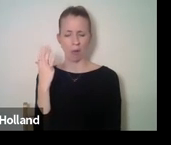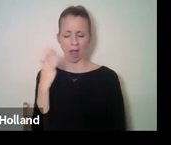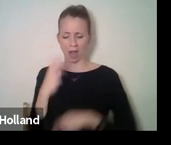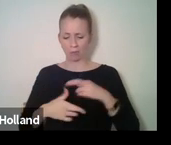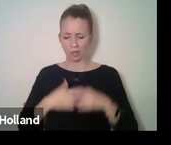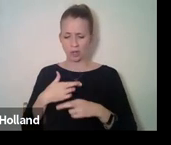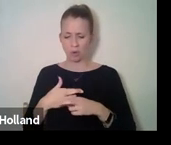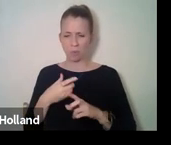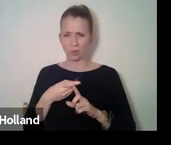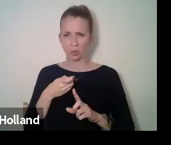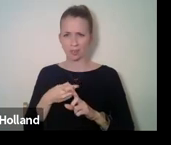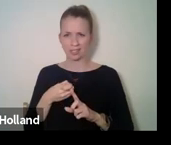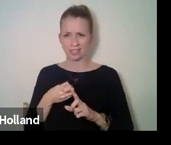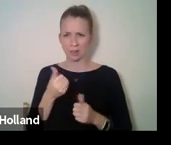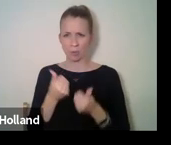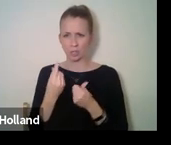are part of the mix.